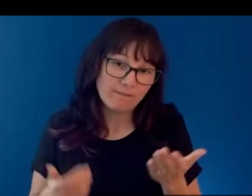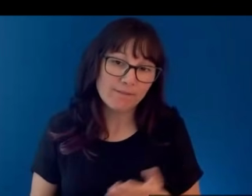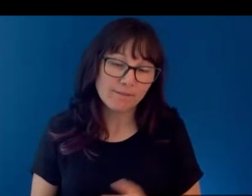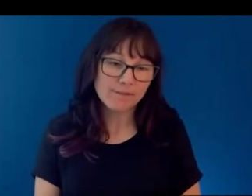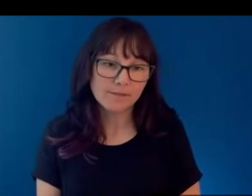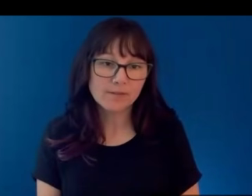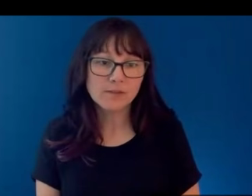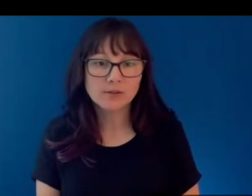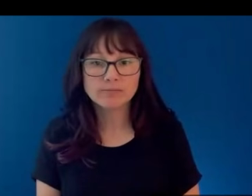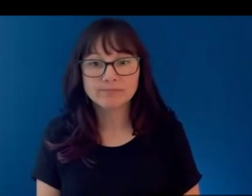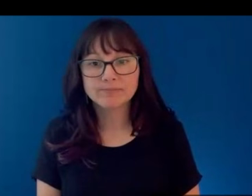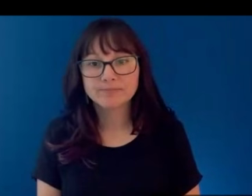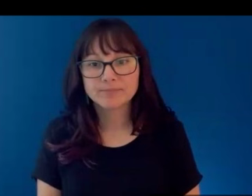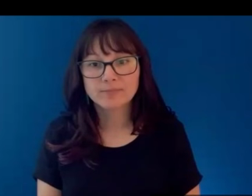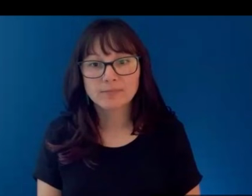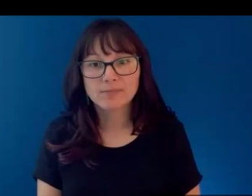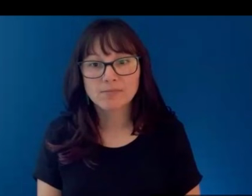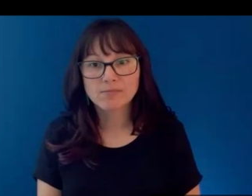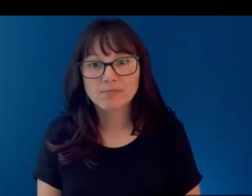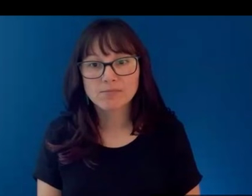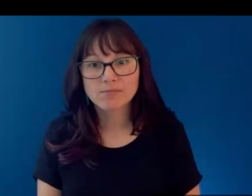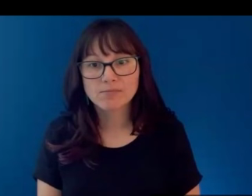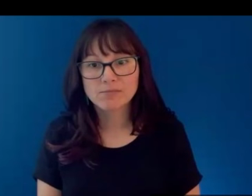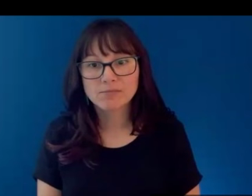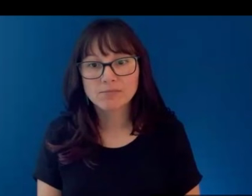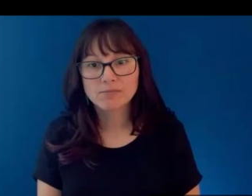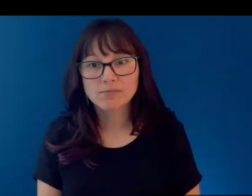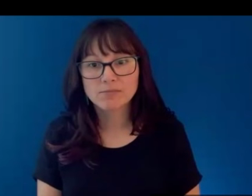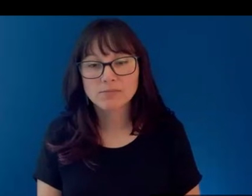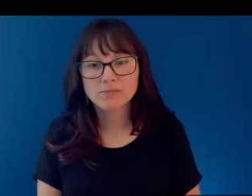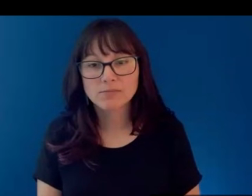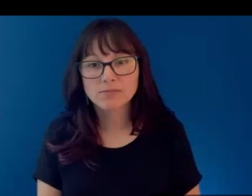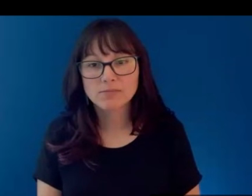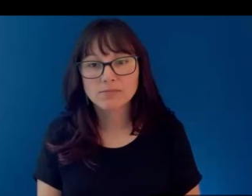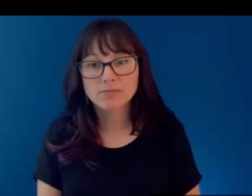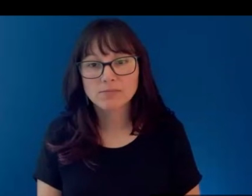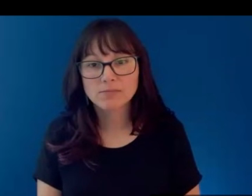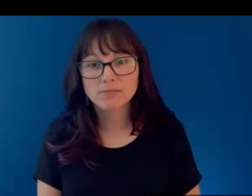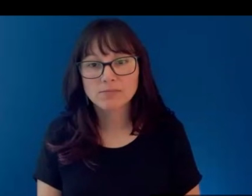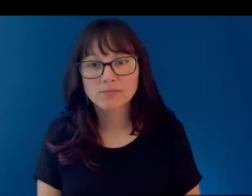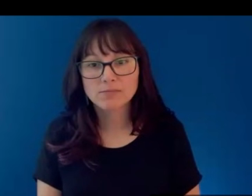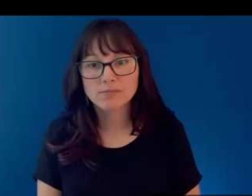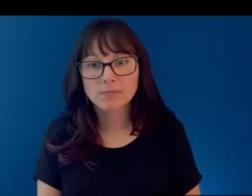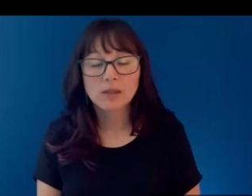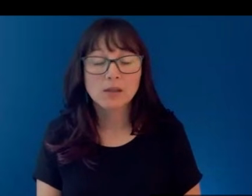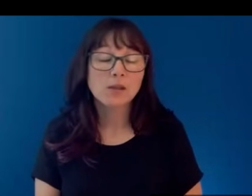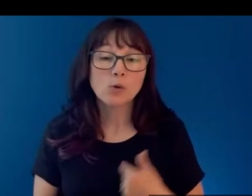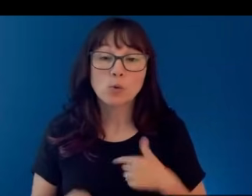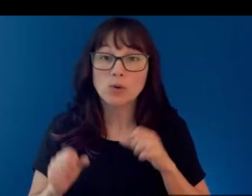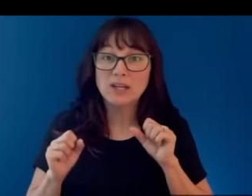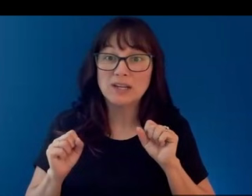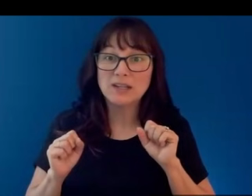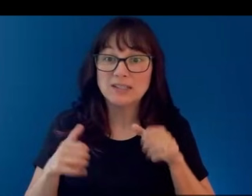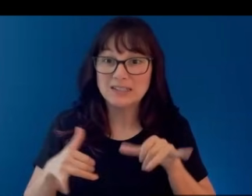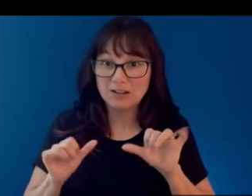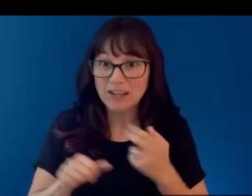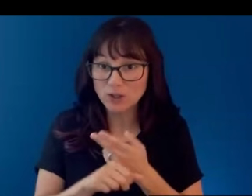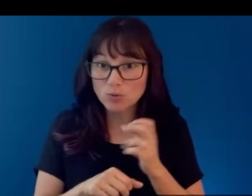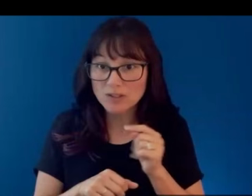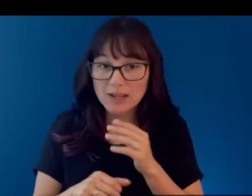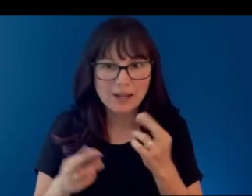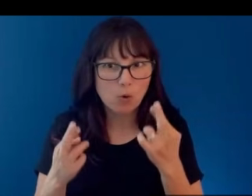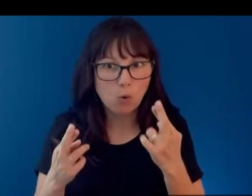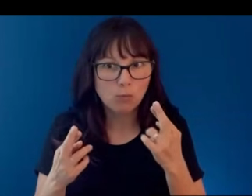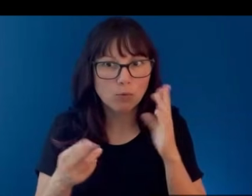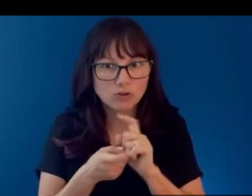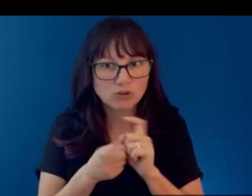And the fact of the matter is, it's still there, and we can still hope there will be changes brought about to